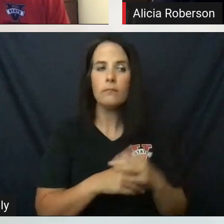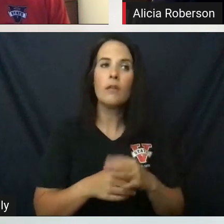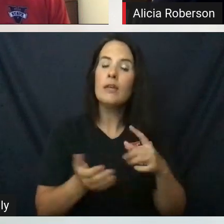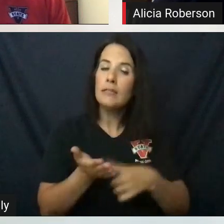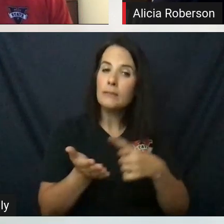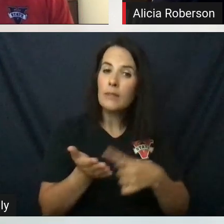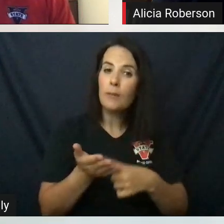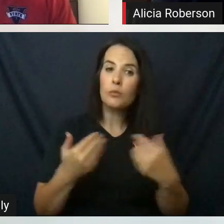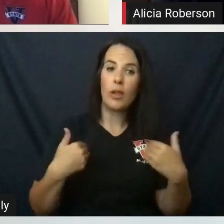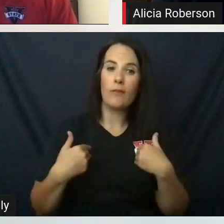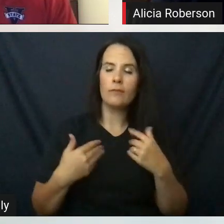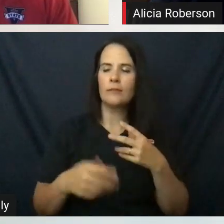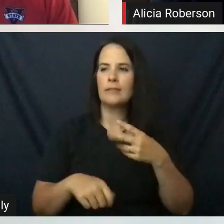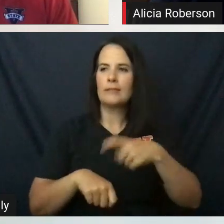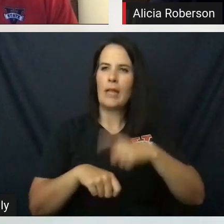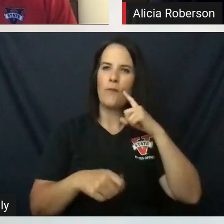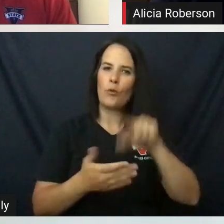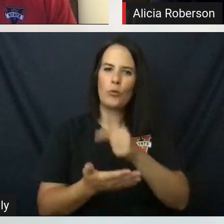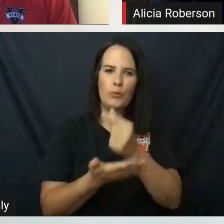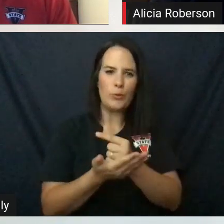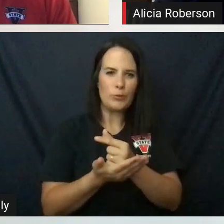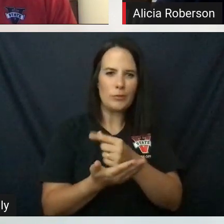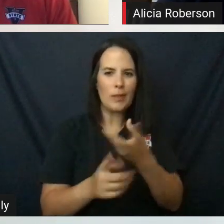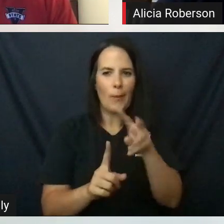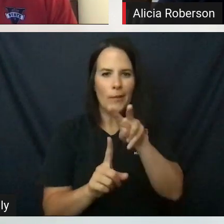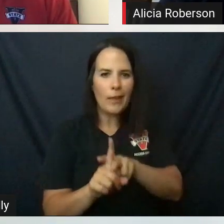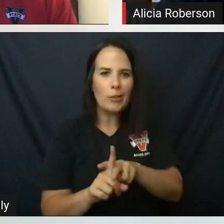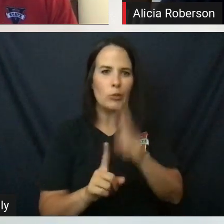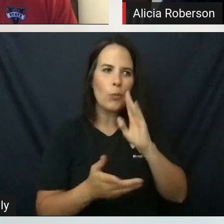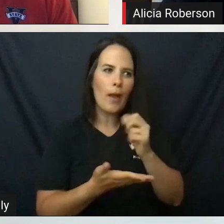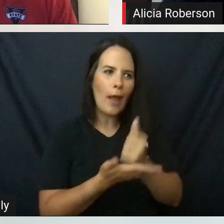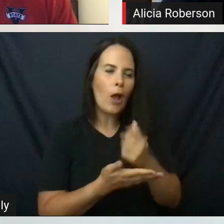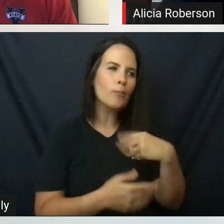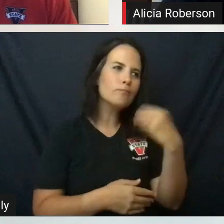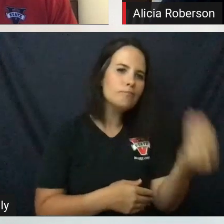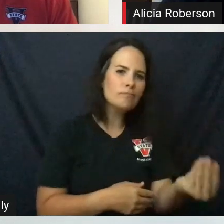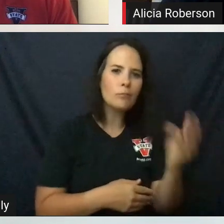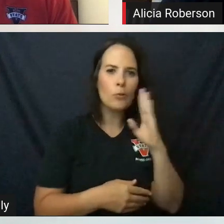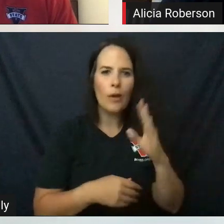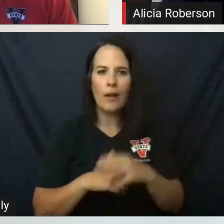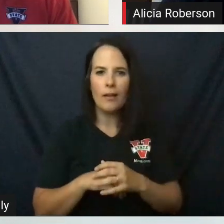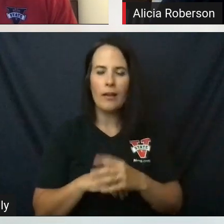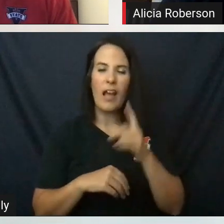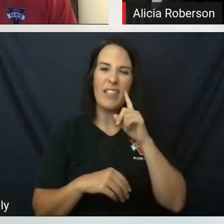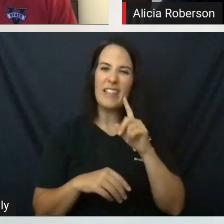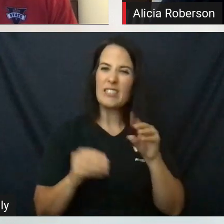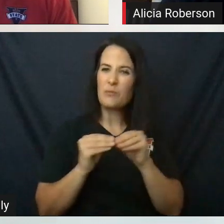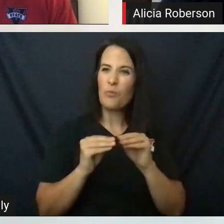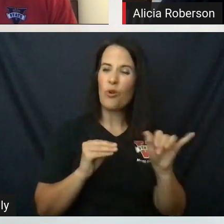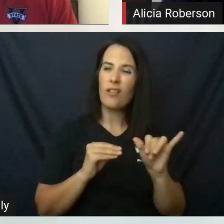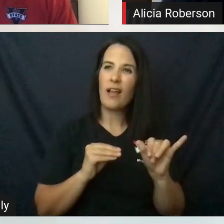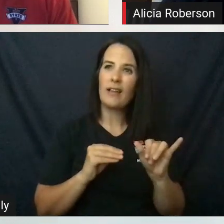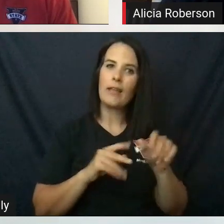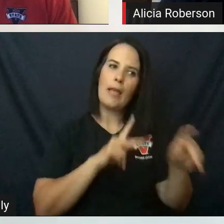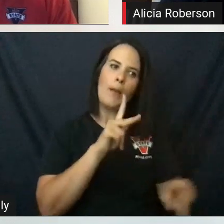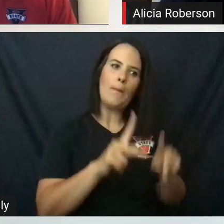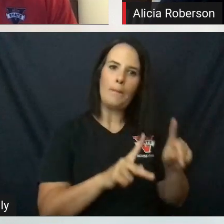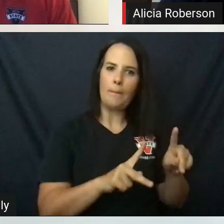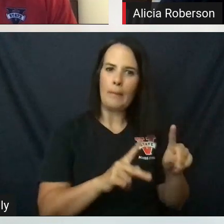too. But I think we think more about it in terms of people over process and relationship over